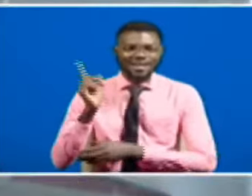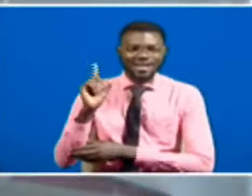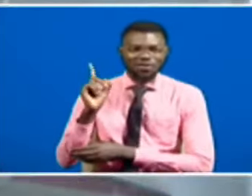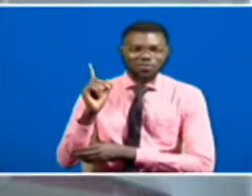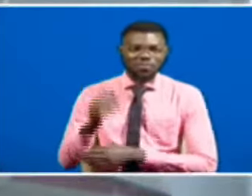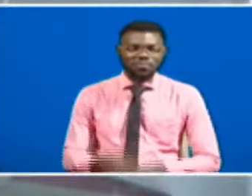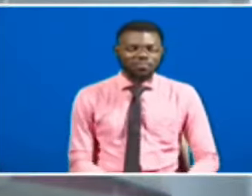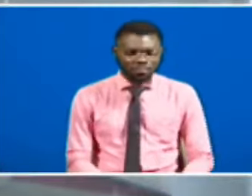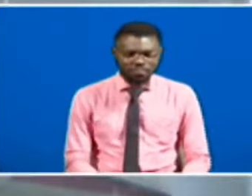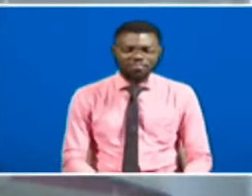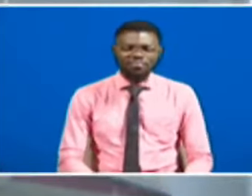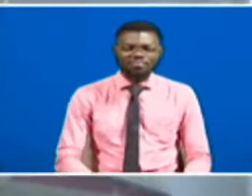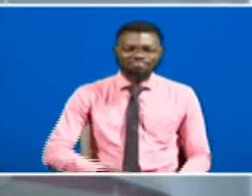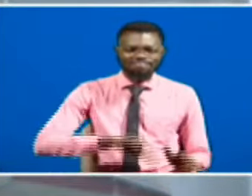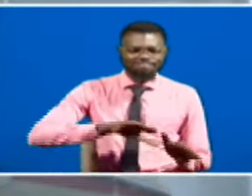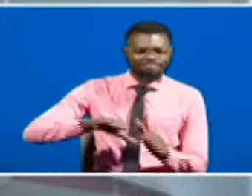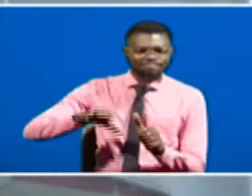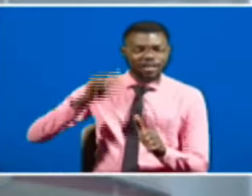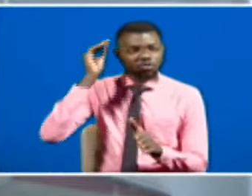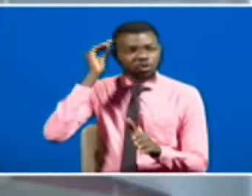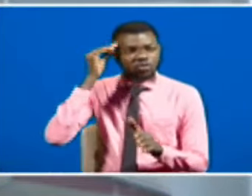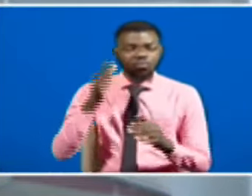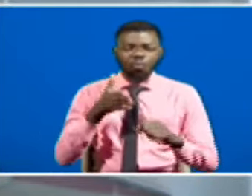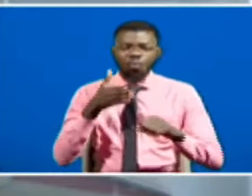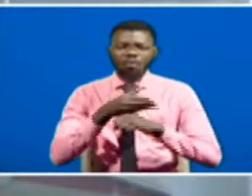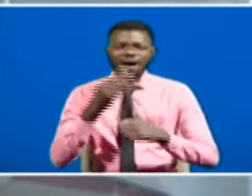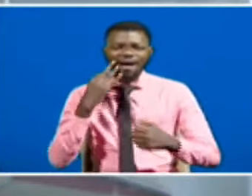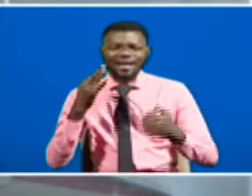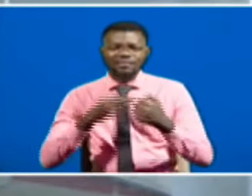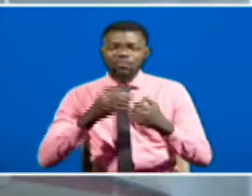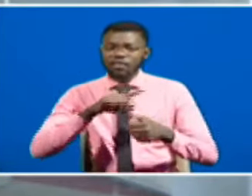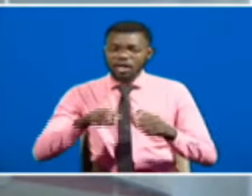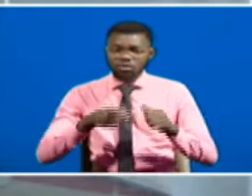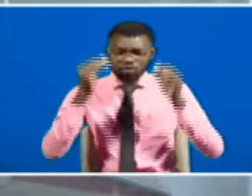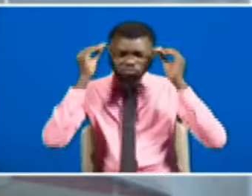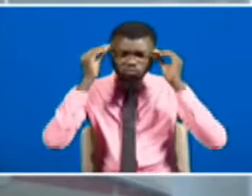To education matters, over 800,000 candidates who sat last year's case.